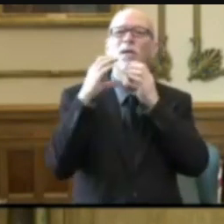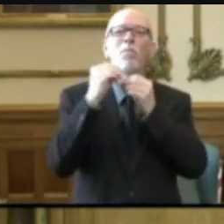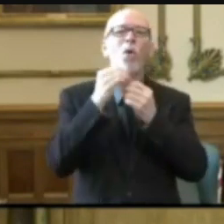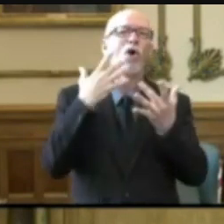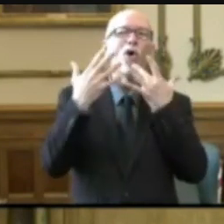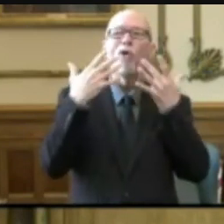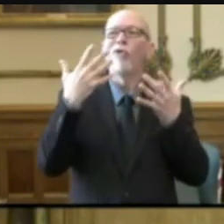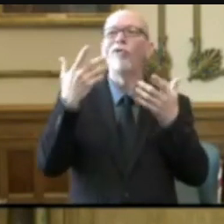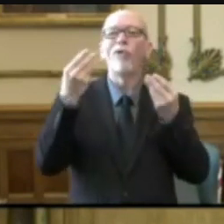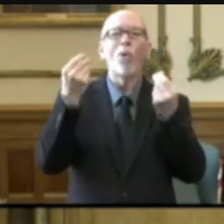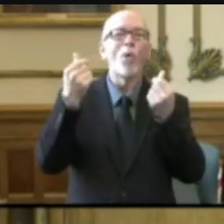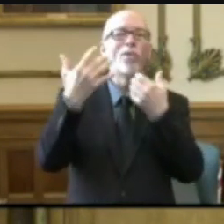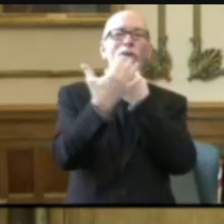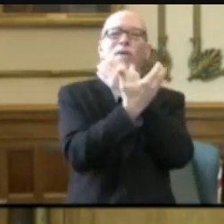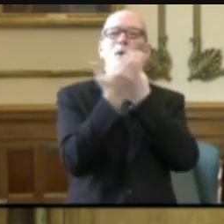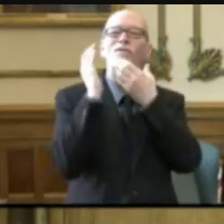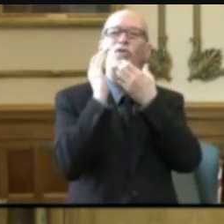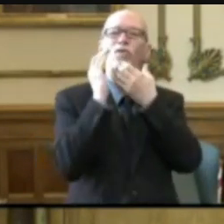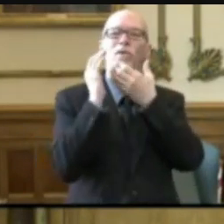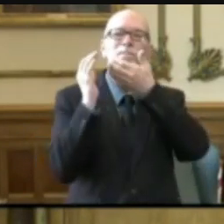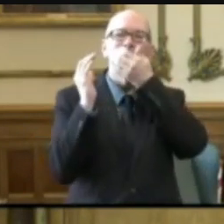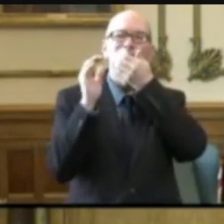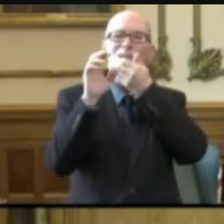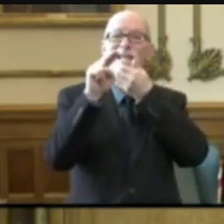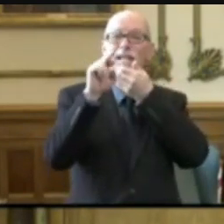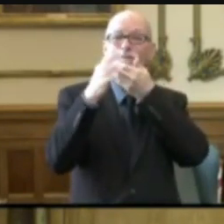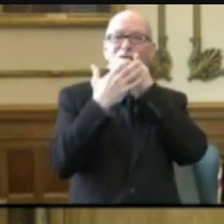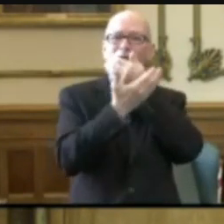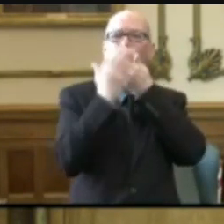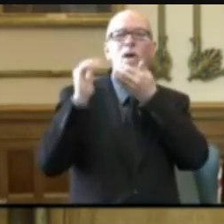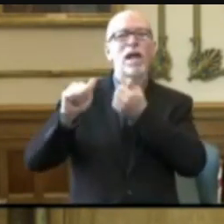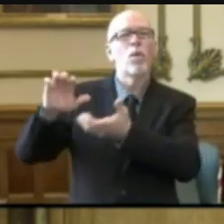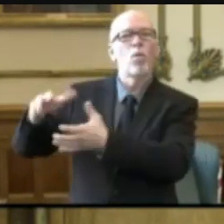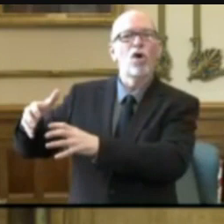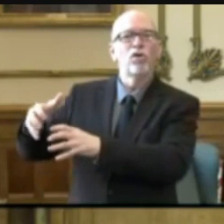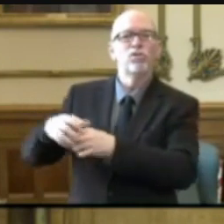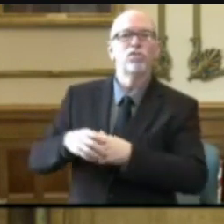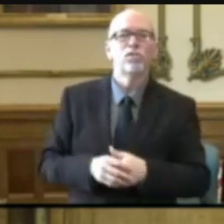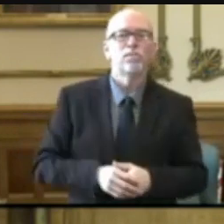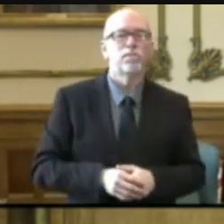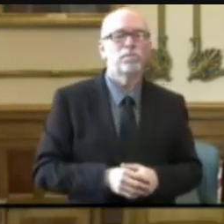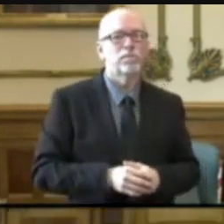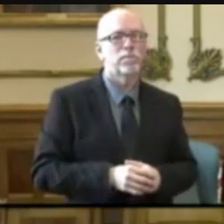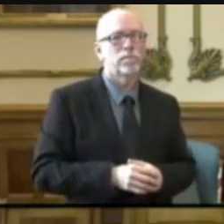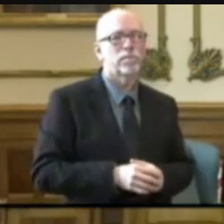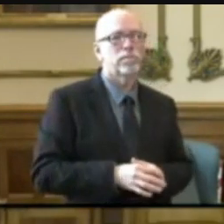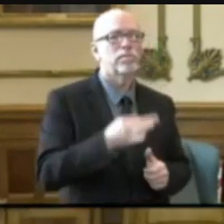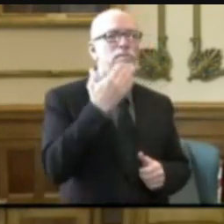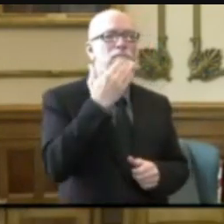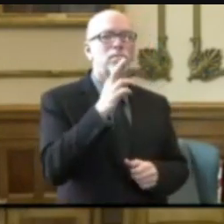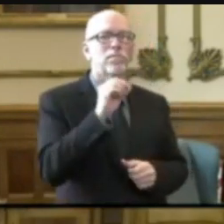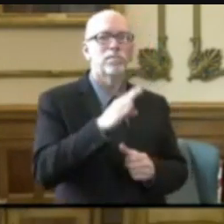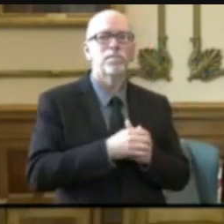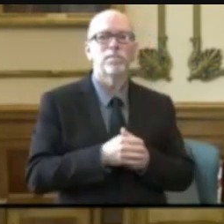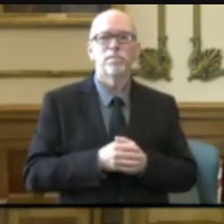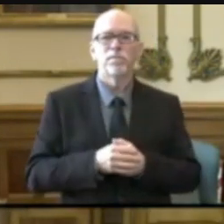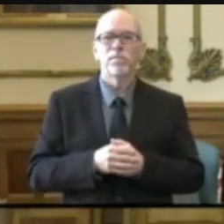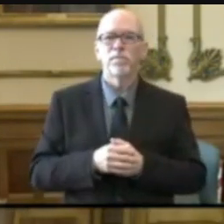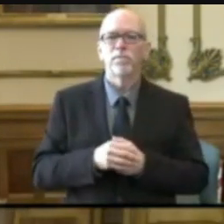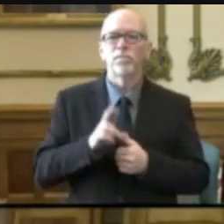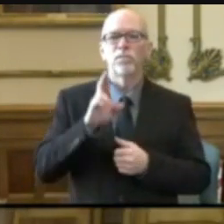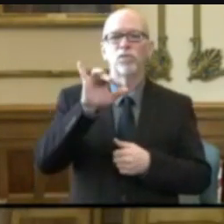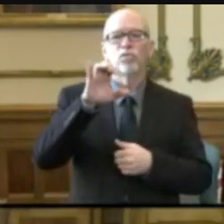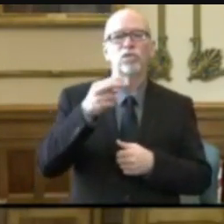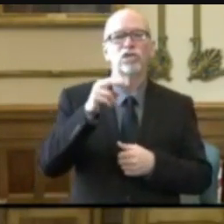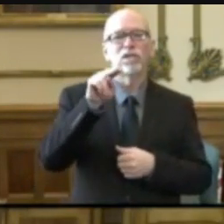the colorful cloth masks there, and then wash them. Thank you, Rob. Rich